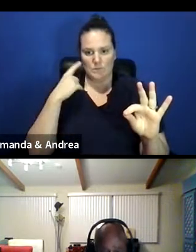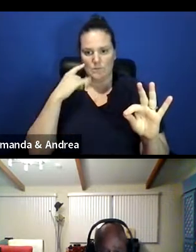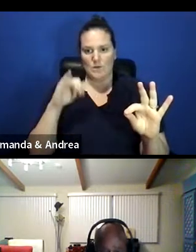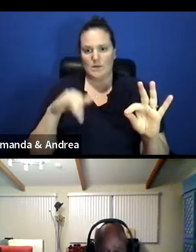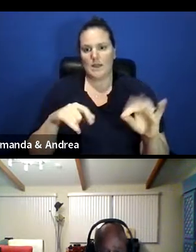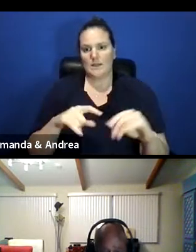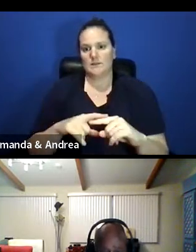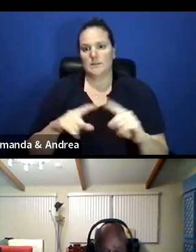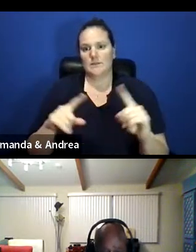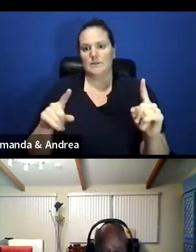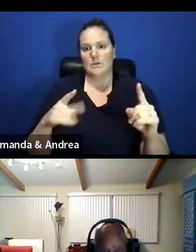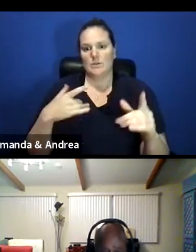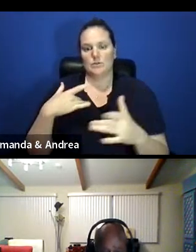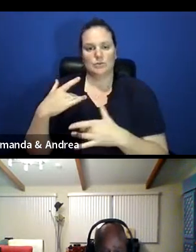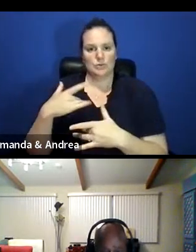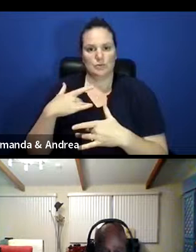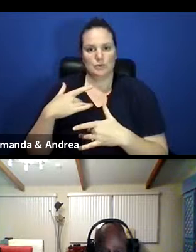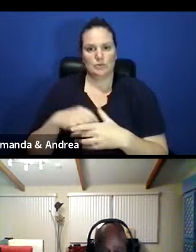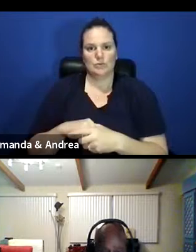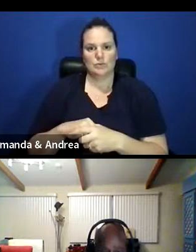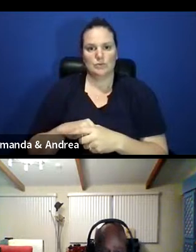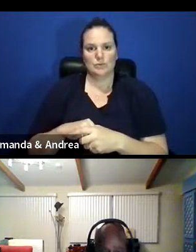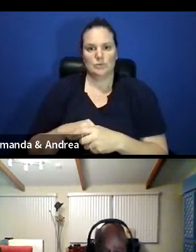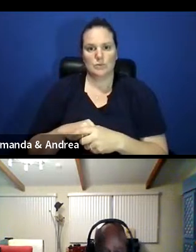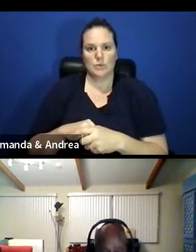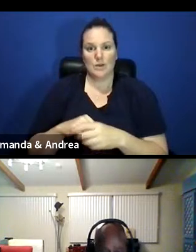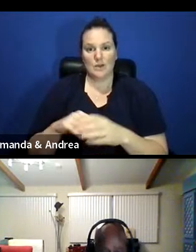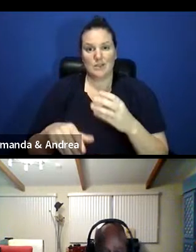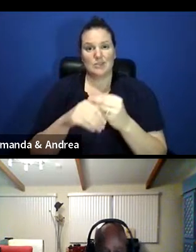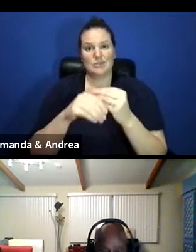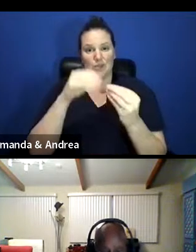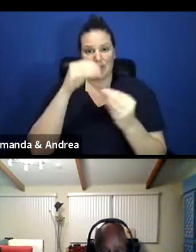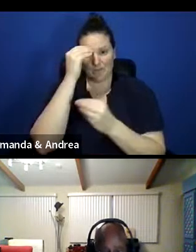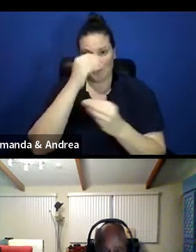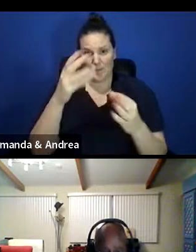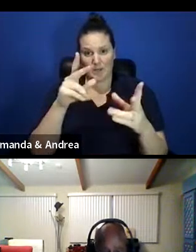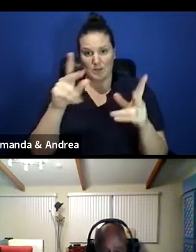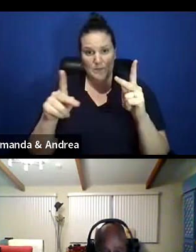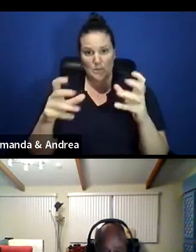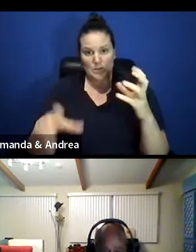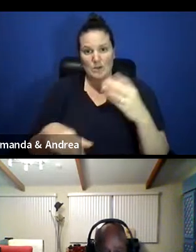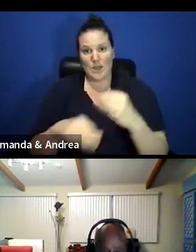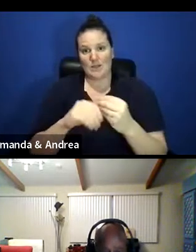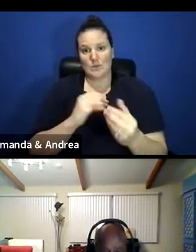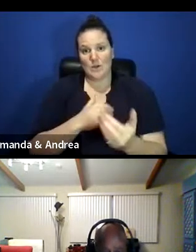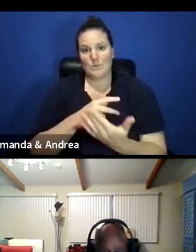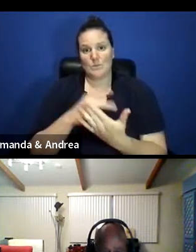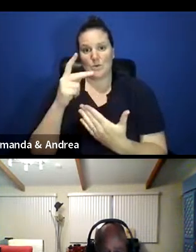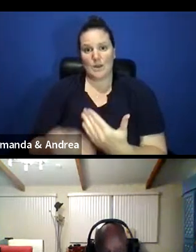different concerns or additional information that people want to add to our program.